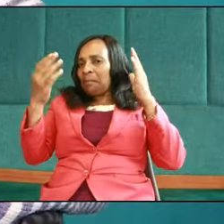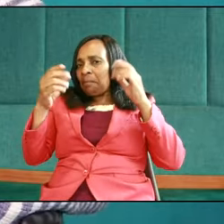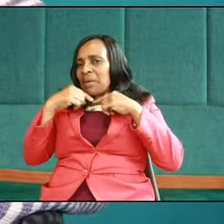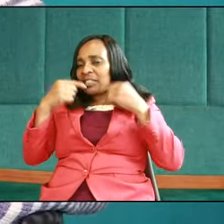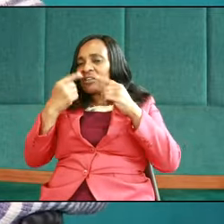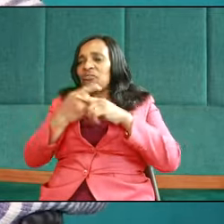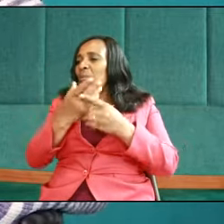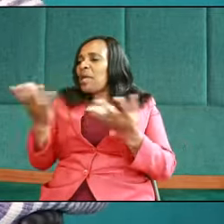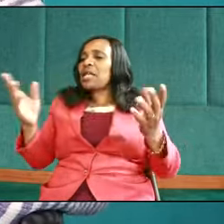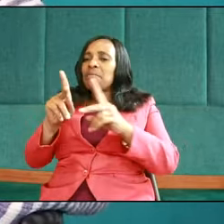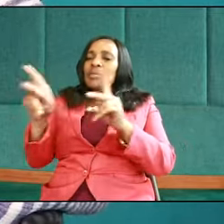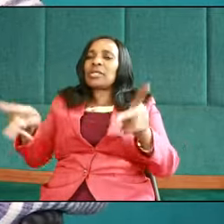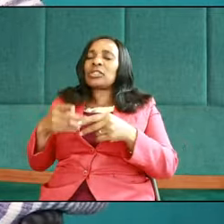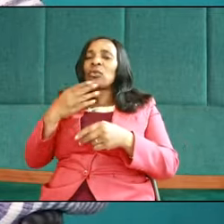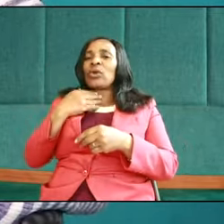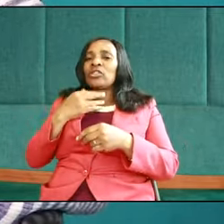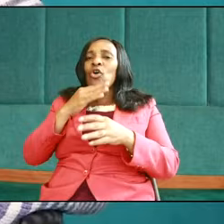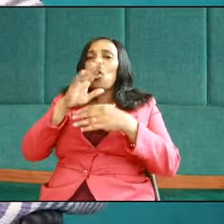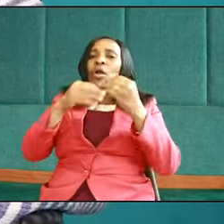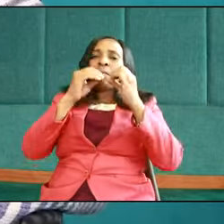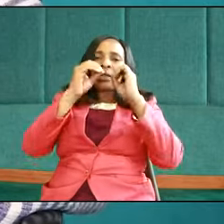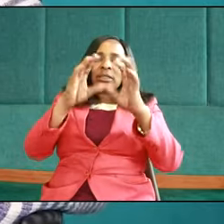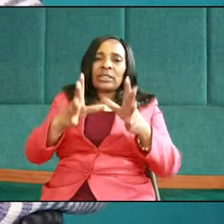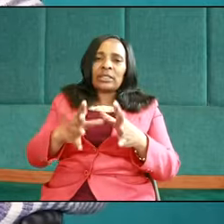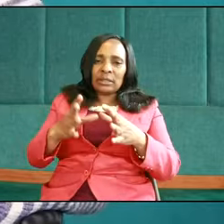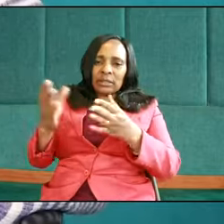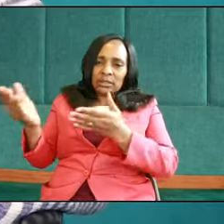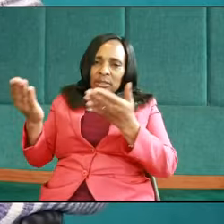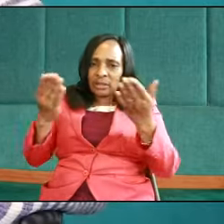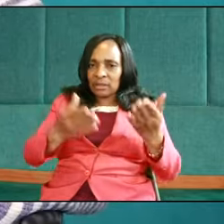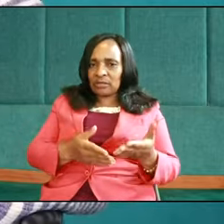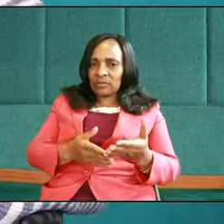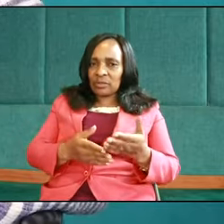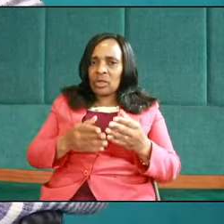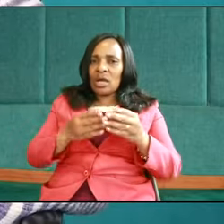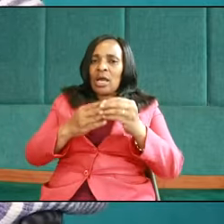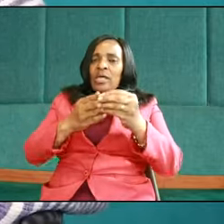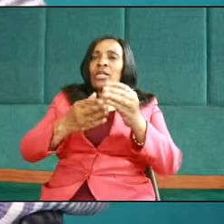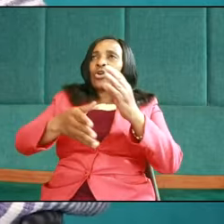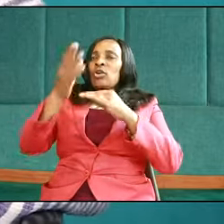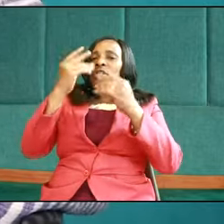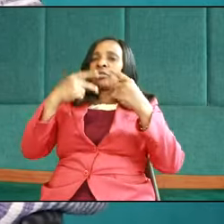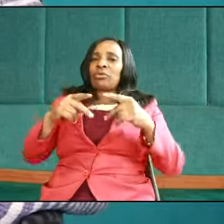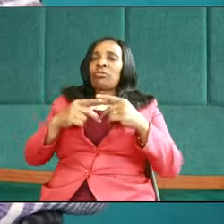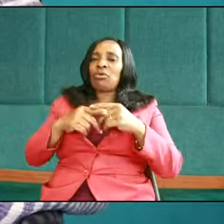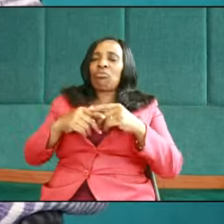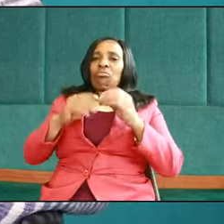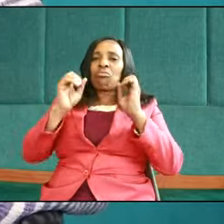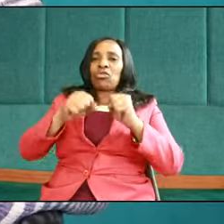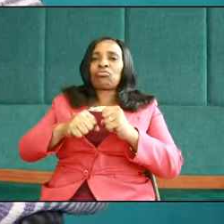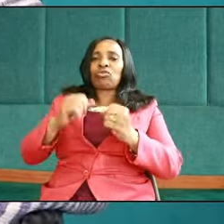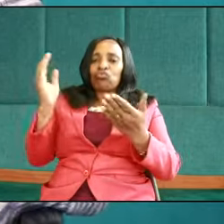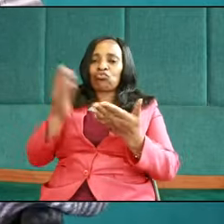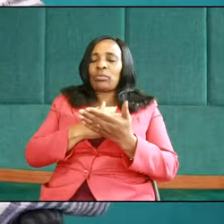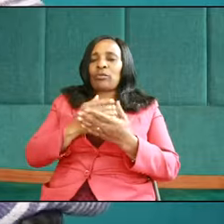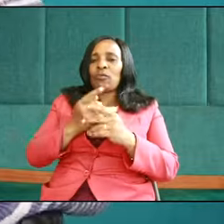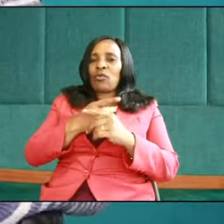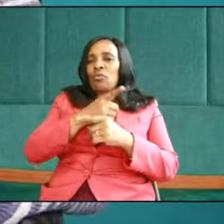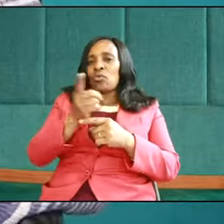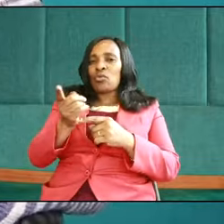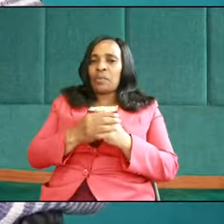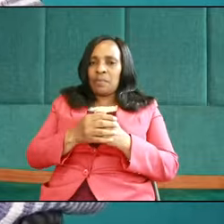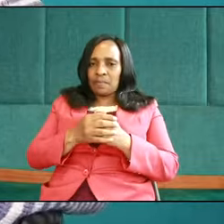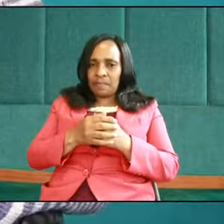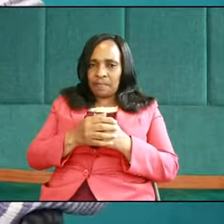therefore all the blessings that you would have probably received while guiding God's people will be taken away from you.